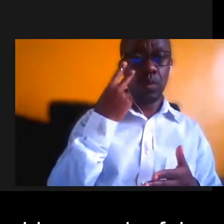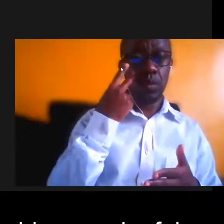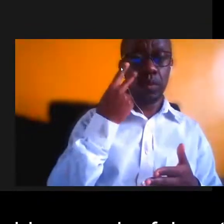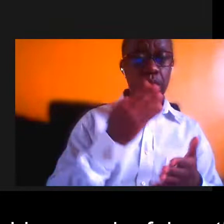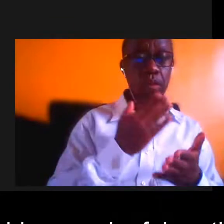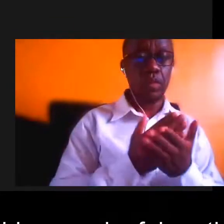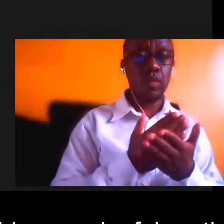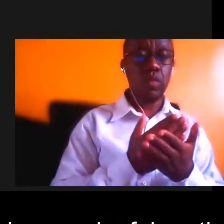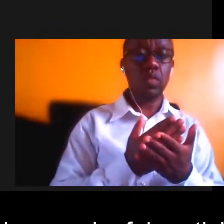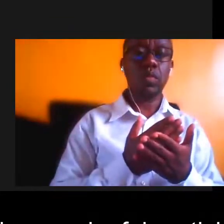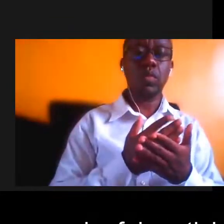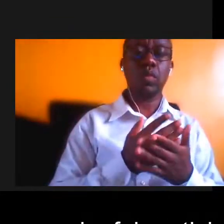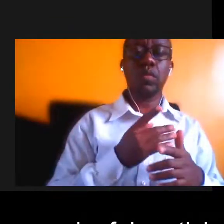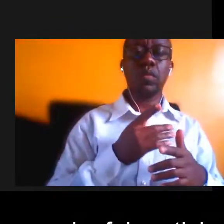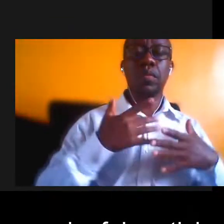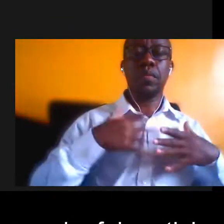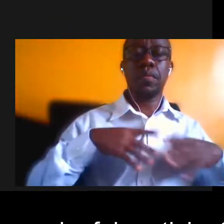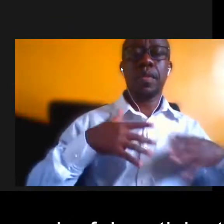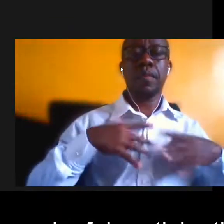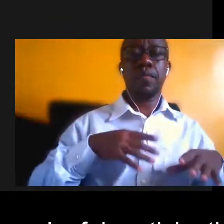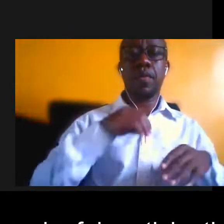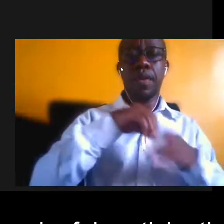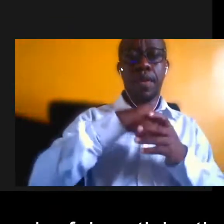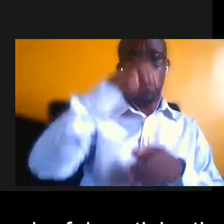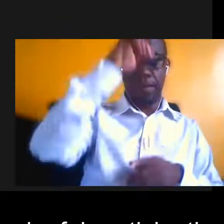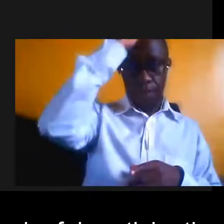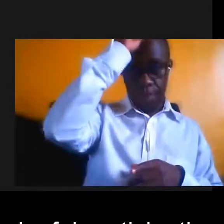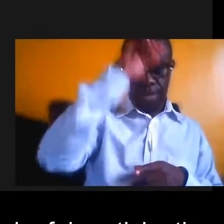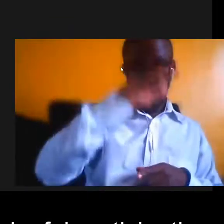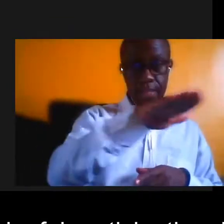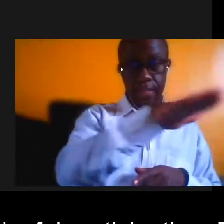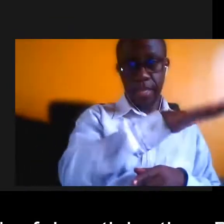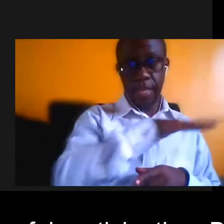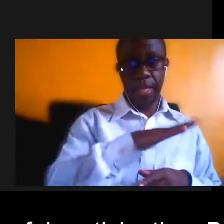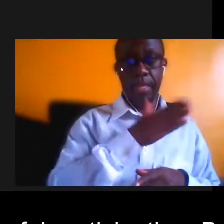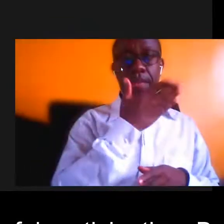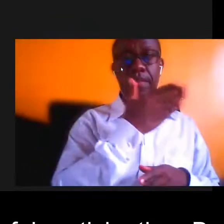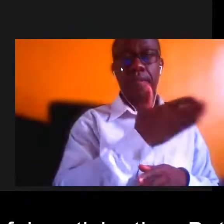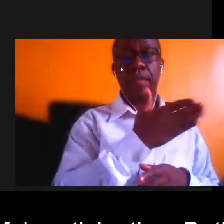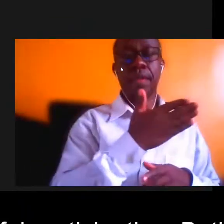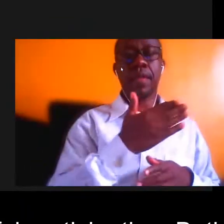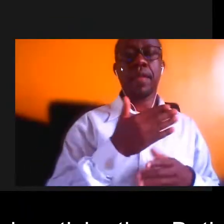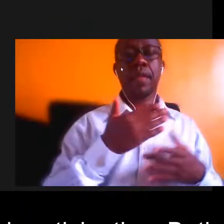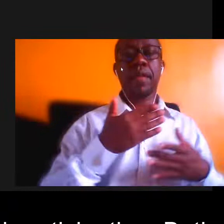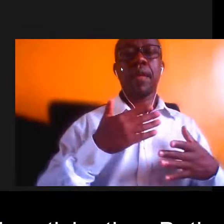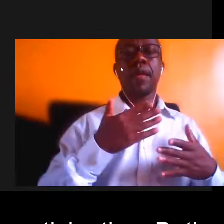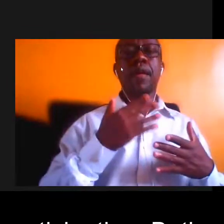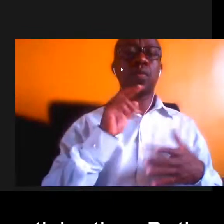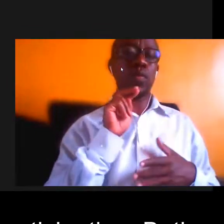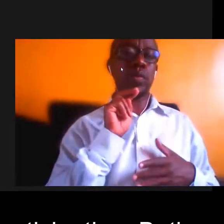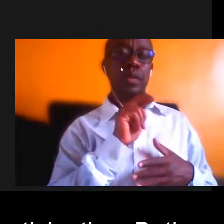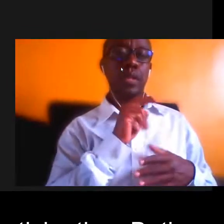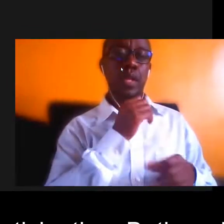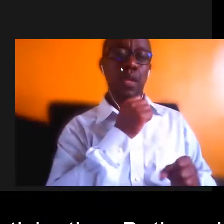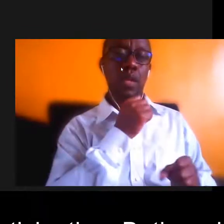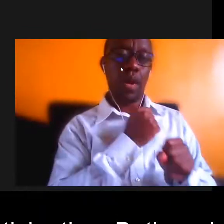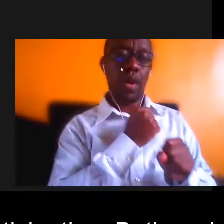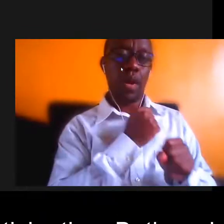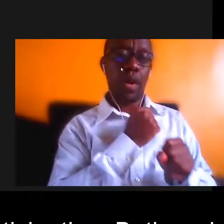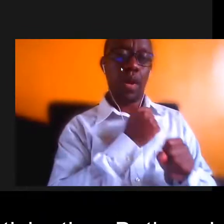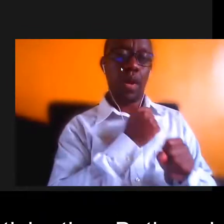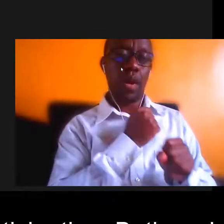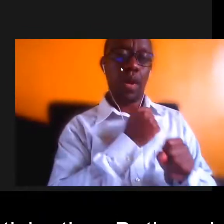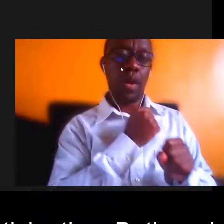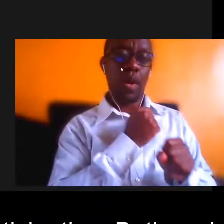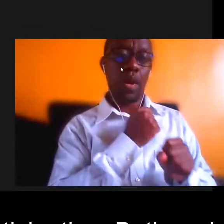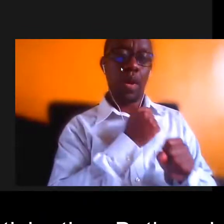in a period people in the rural areas were working in the